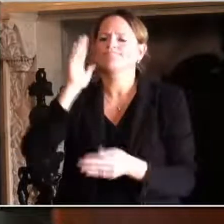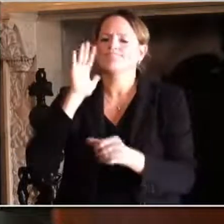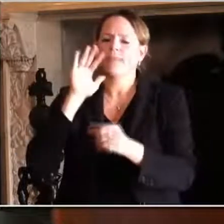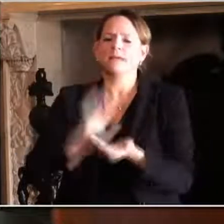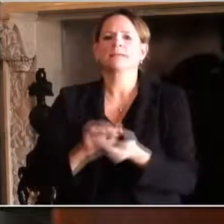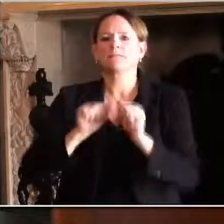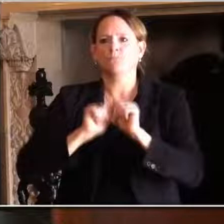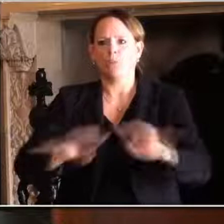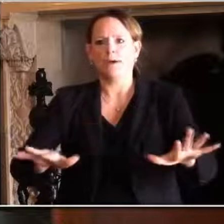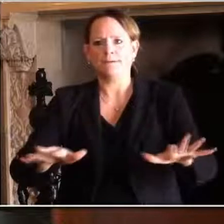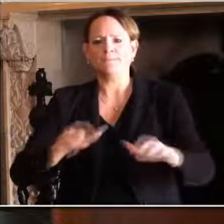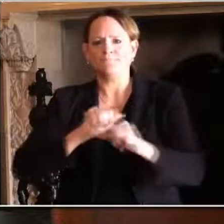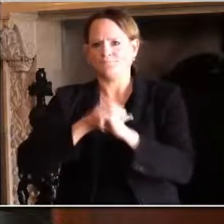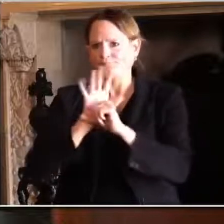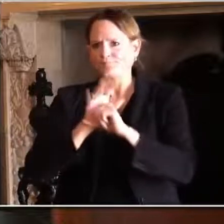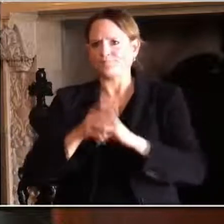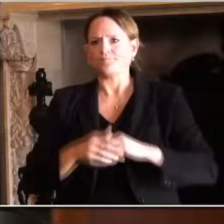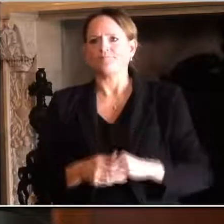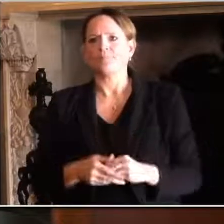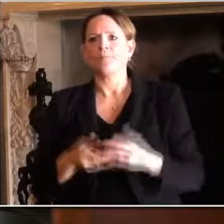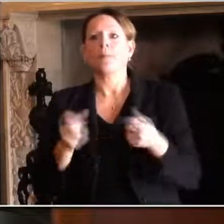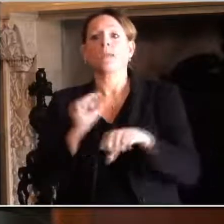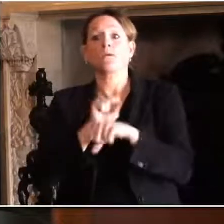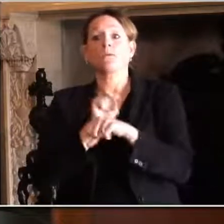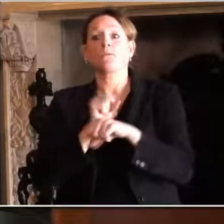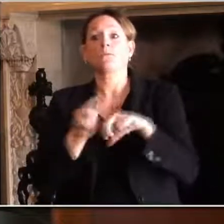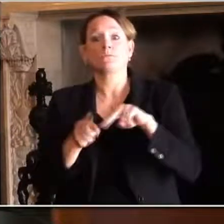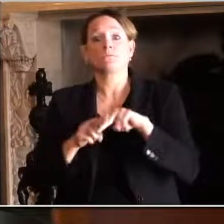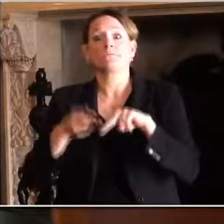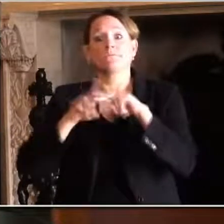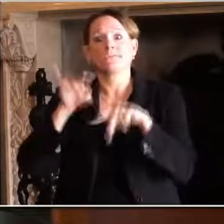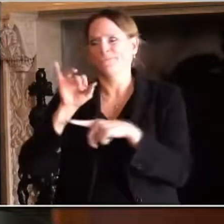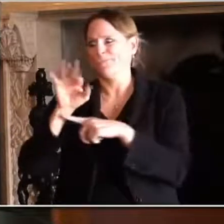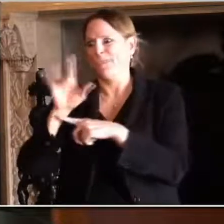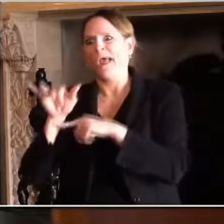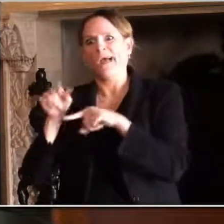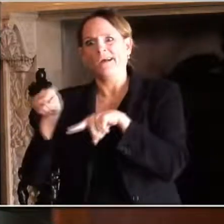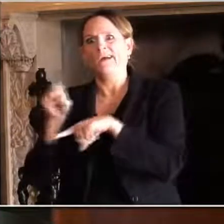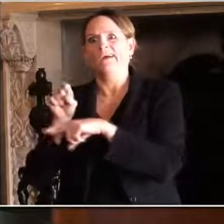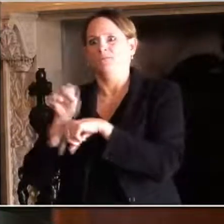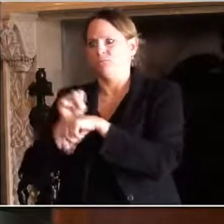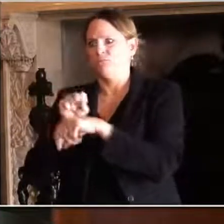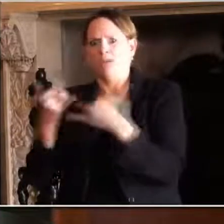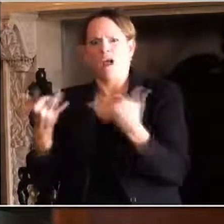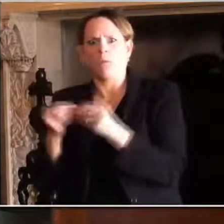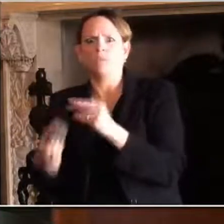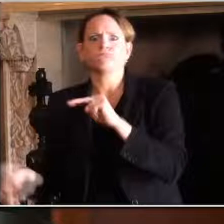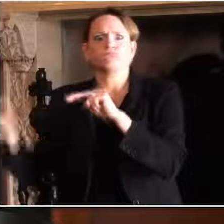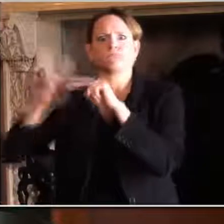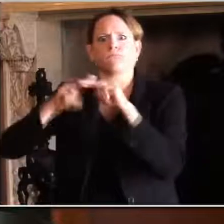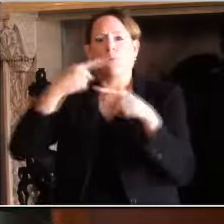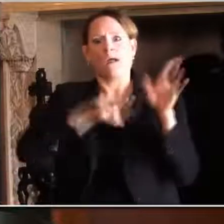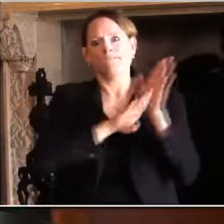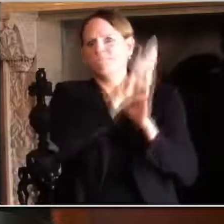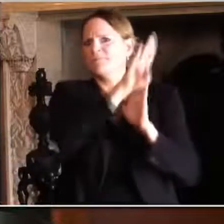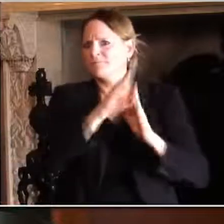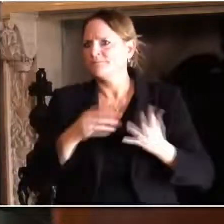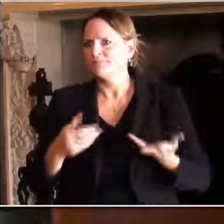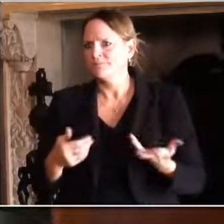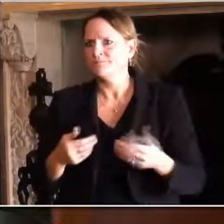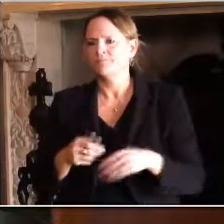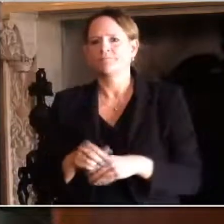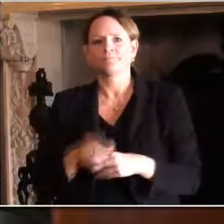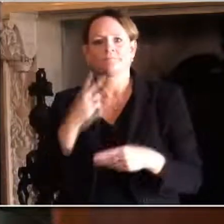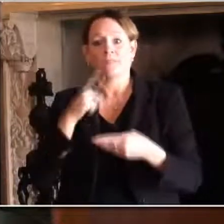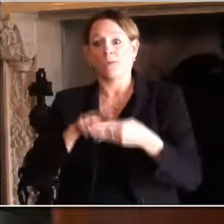increased over the month of July, we certainly have seen, as you mentioned, a backlog in